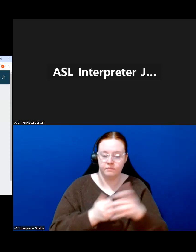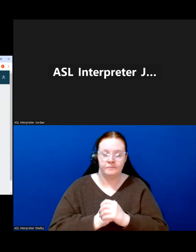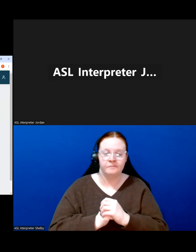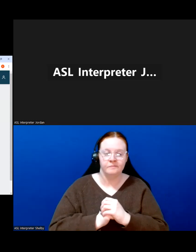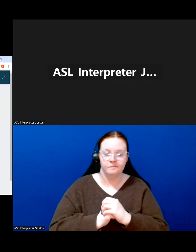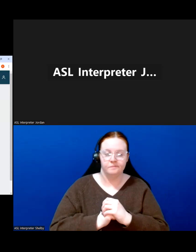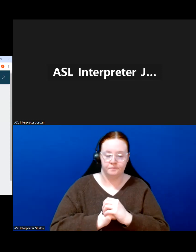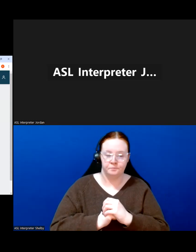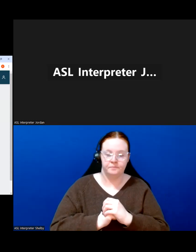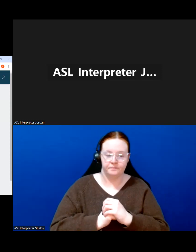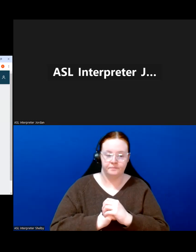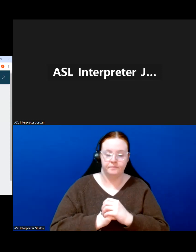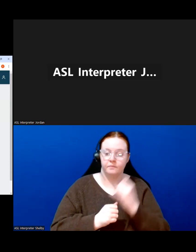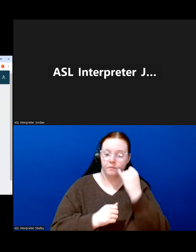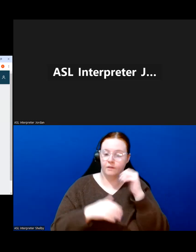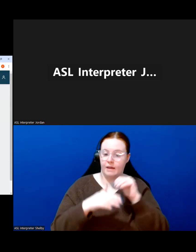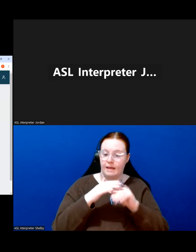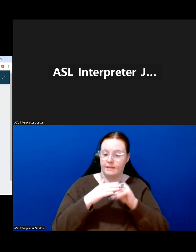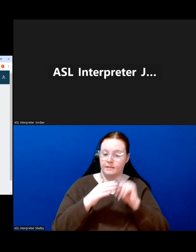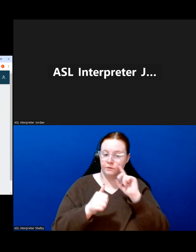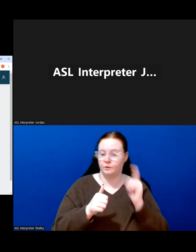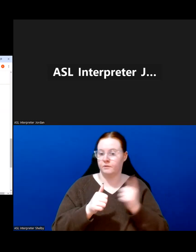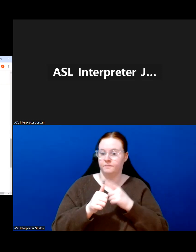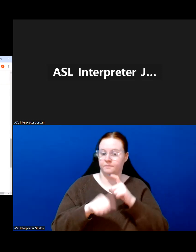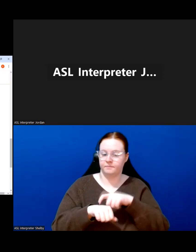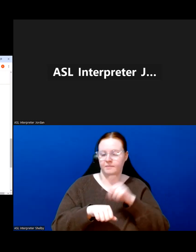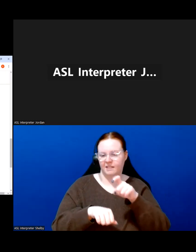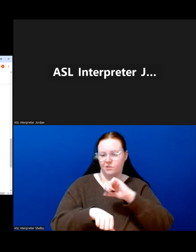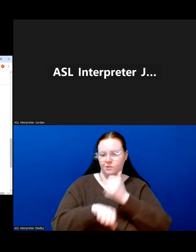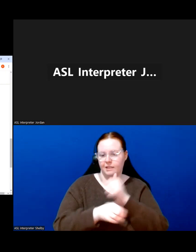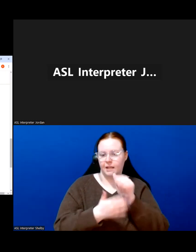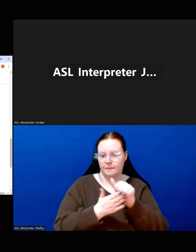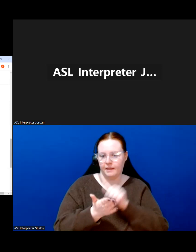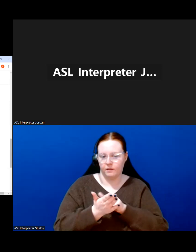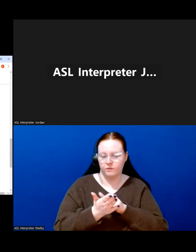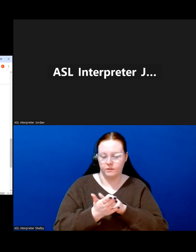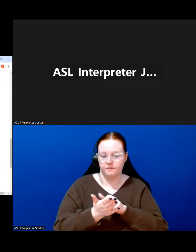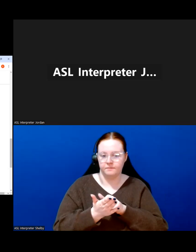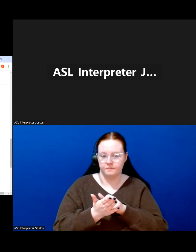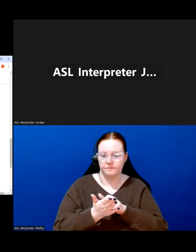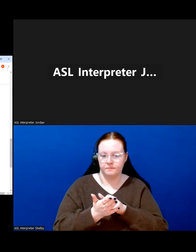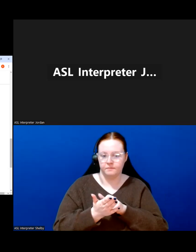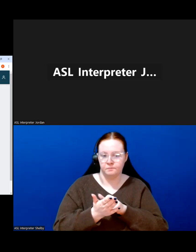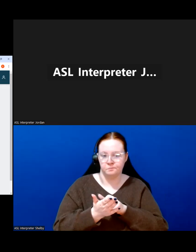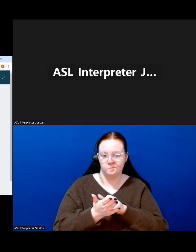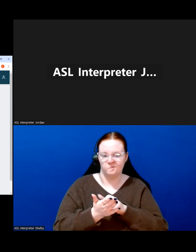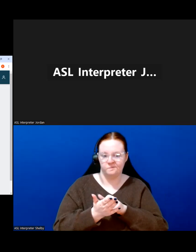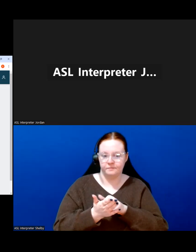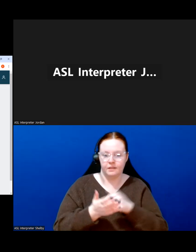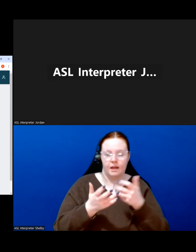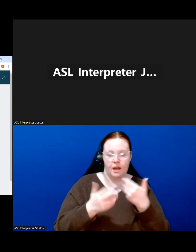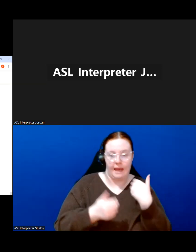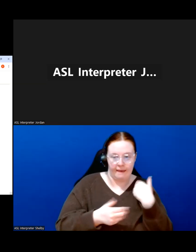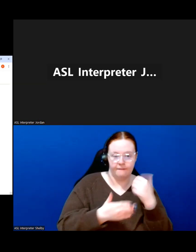first accessing this for the first time, it's going to ask you to make an account when you click on LinkedIn Learning. It's not asking me this now because I've already set it up,